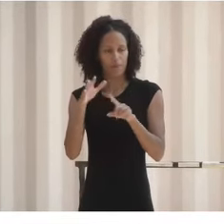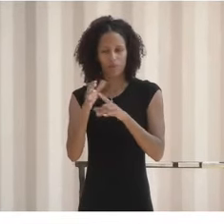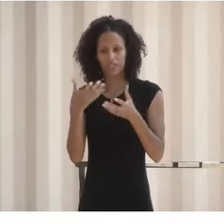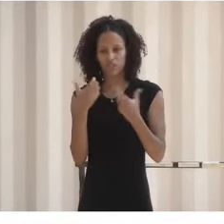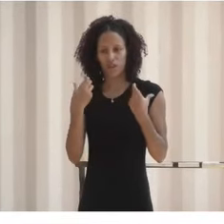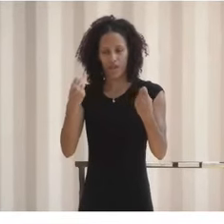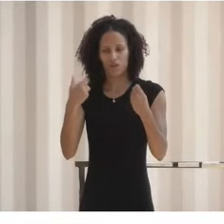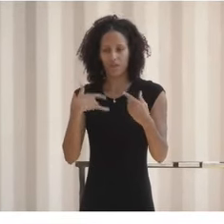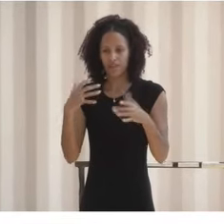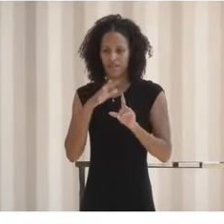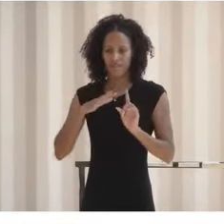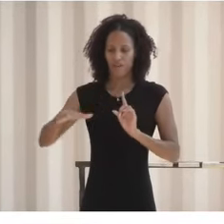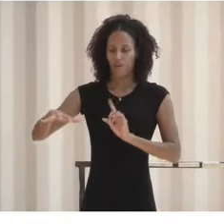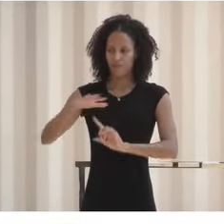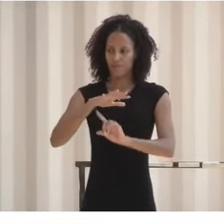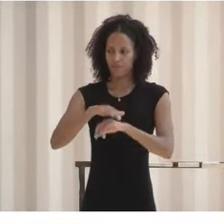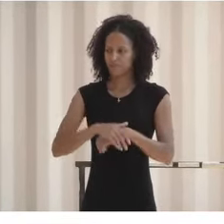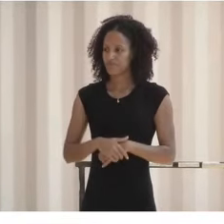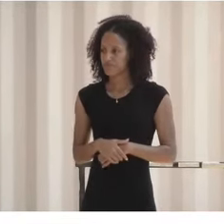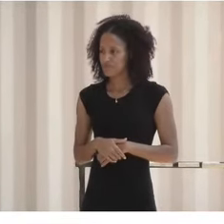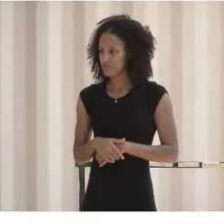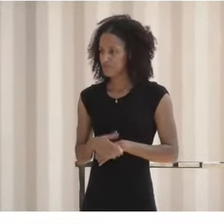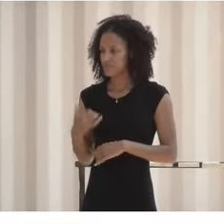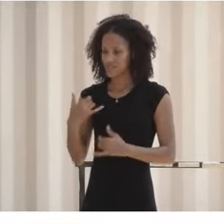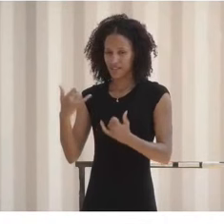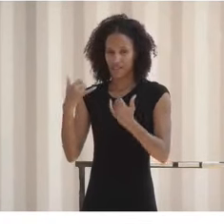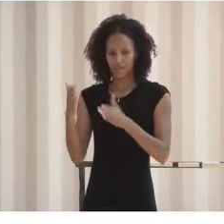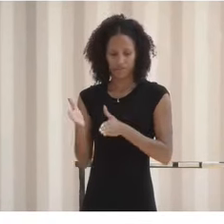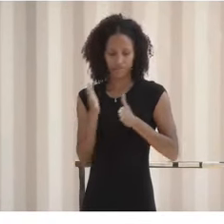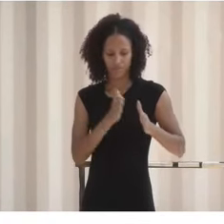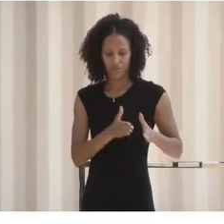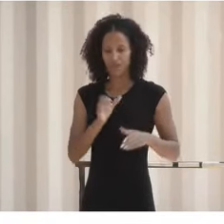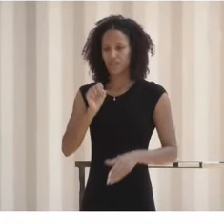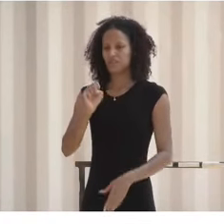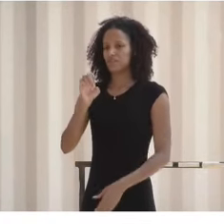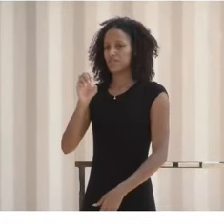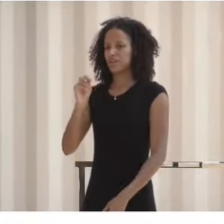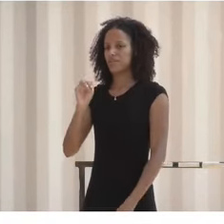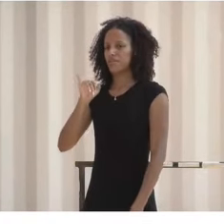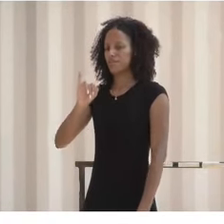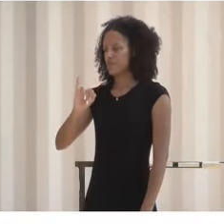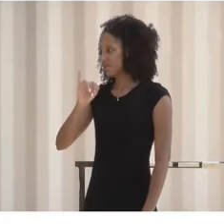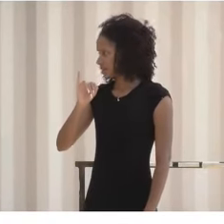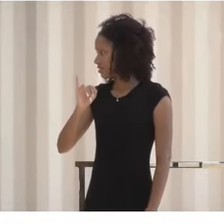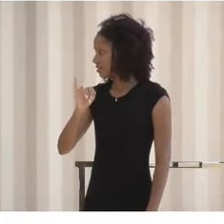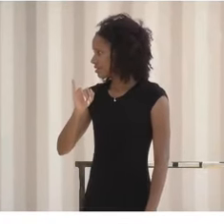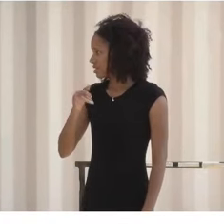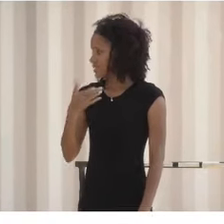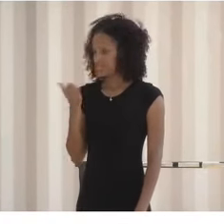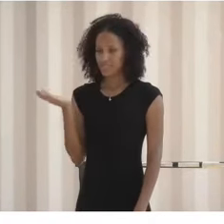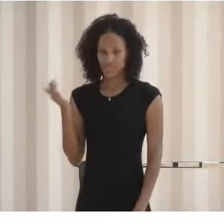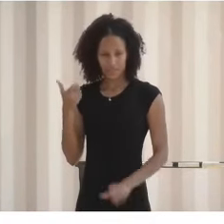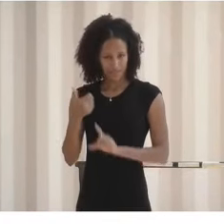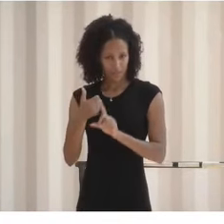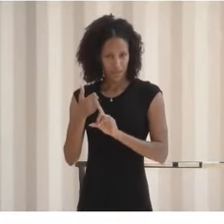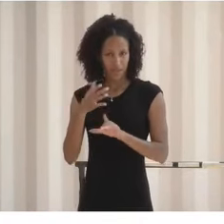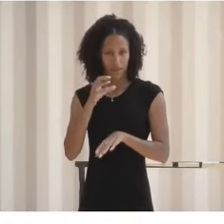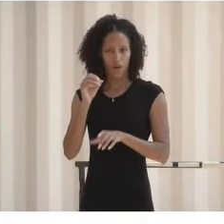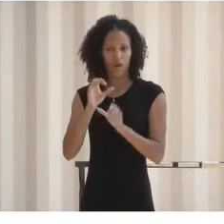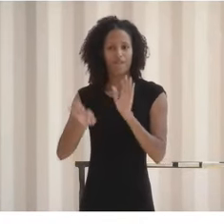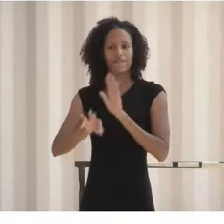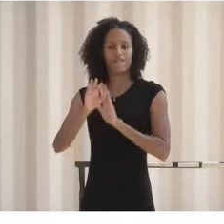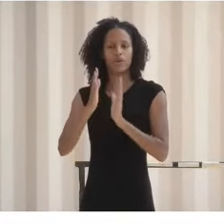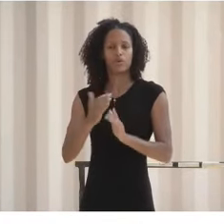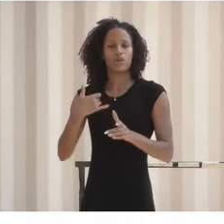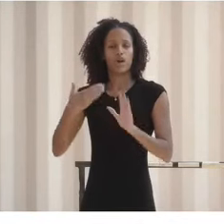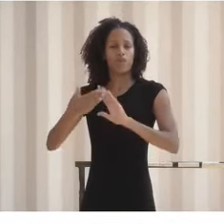environment. Next to Delphine, we have Semi Lotawa, and he is a co-founder and operations